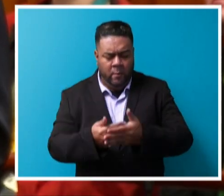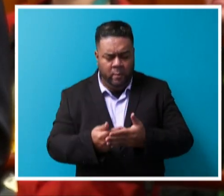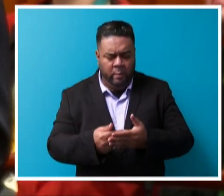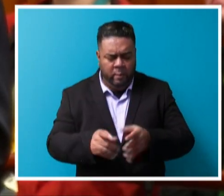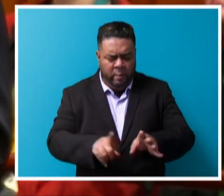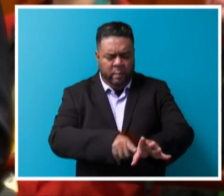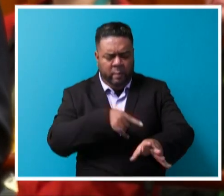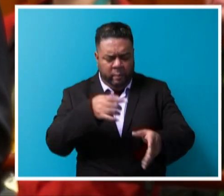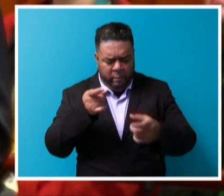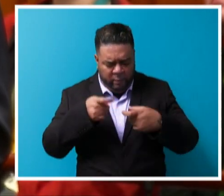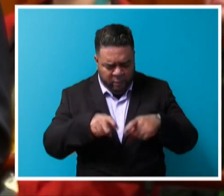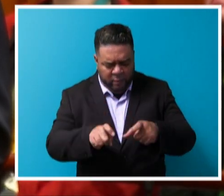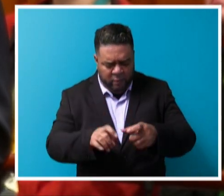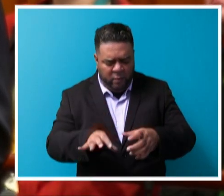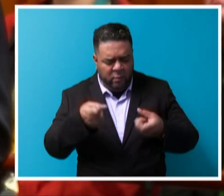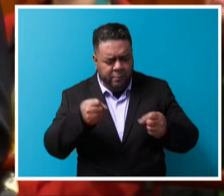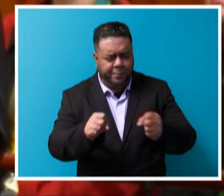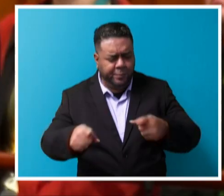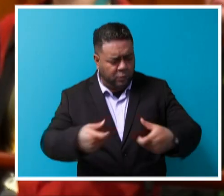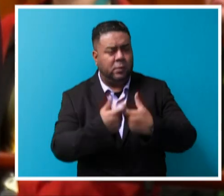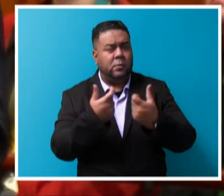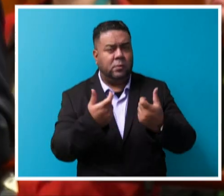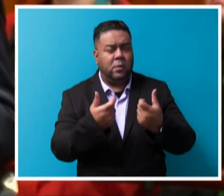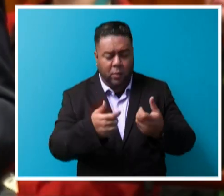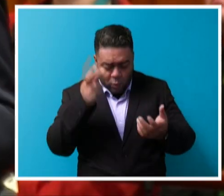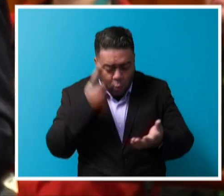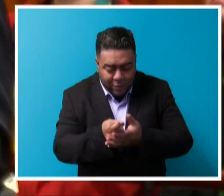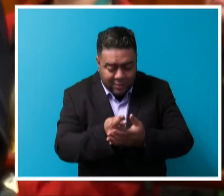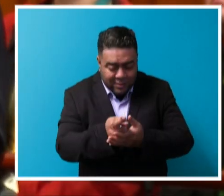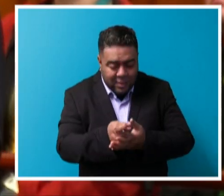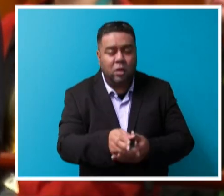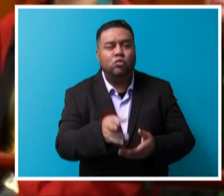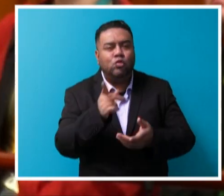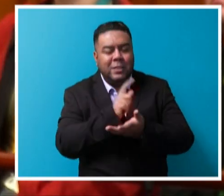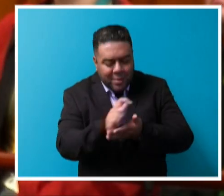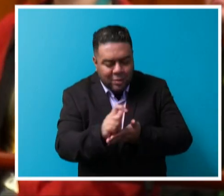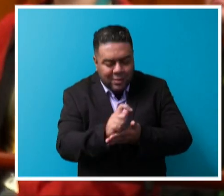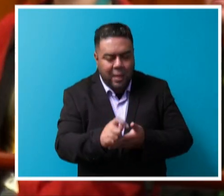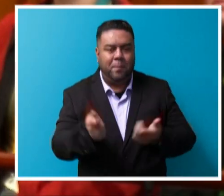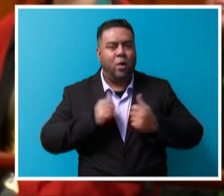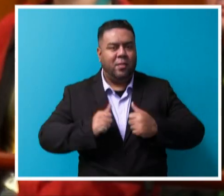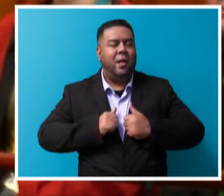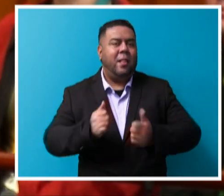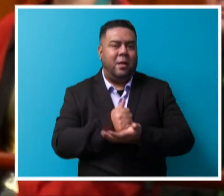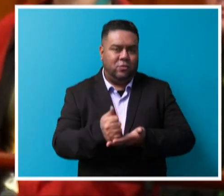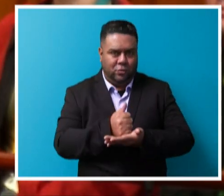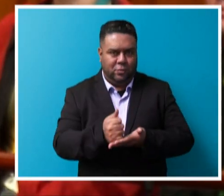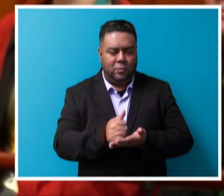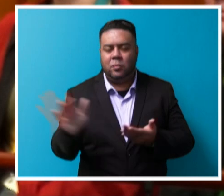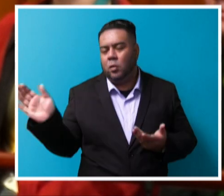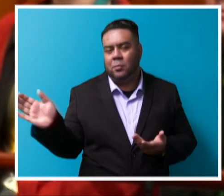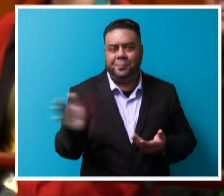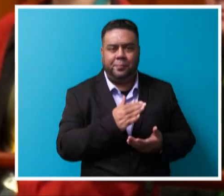structure and system challenges with honesty, transparency, and practical action. Across every sector, we